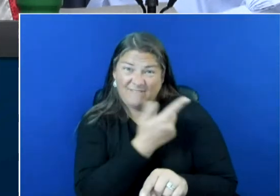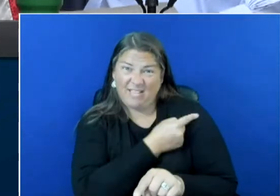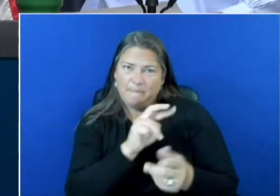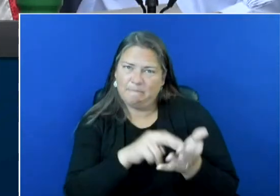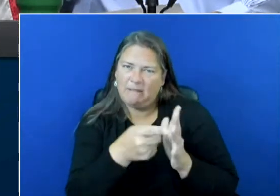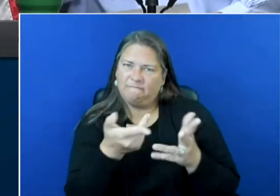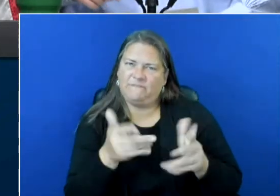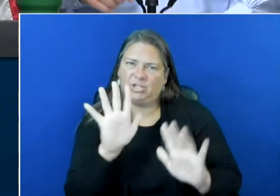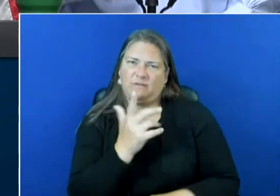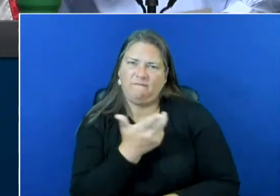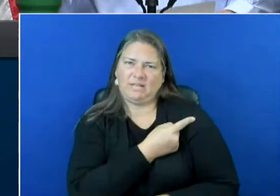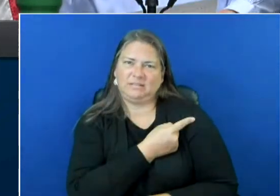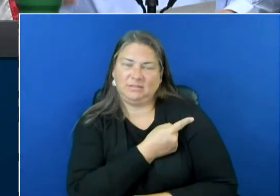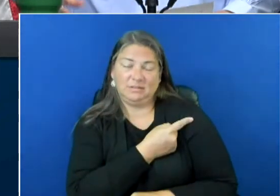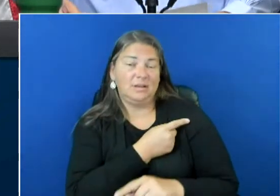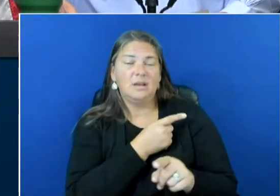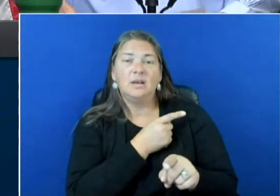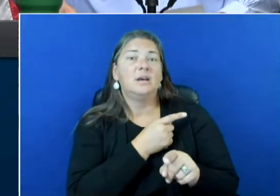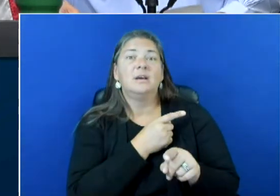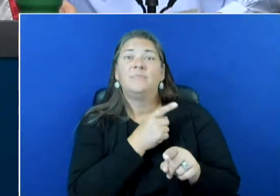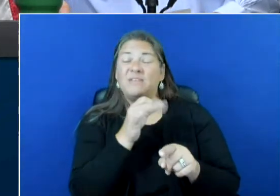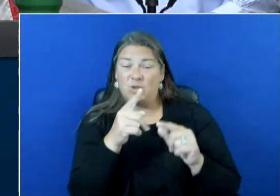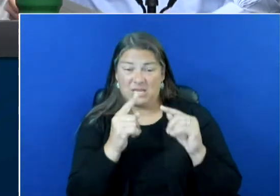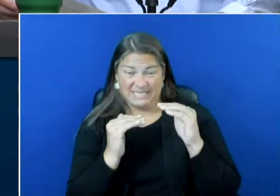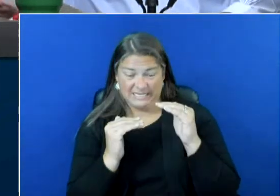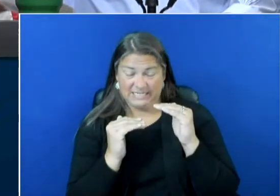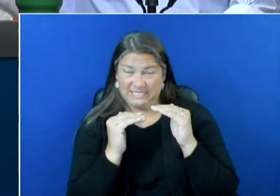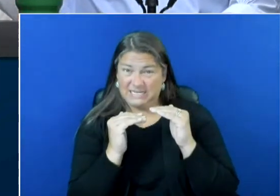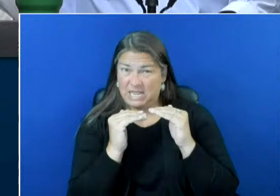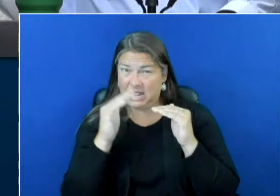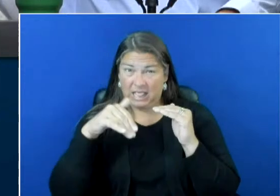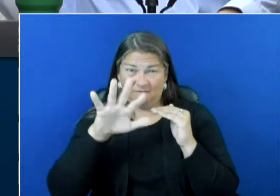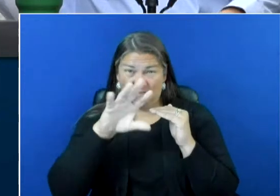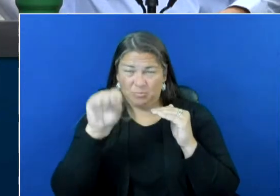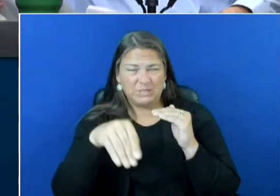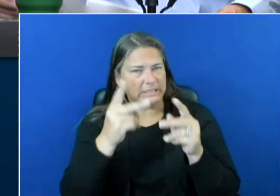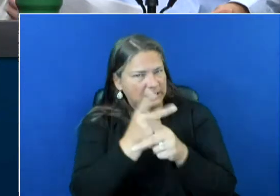that hasn't hit the 50%, it's time. Keep going.